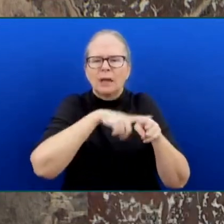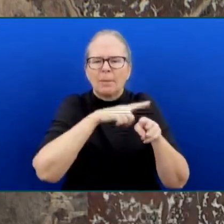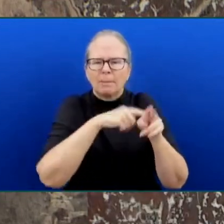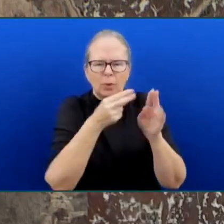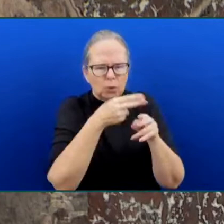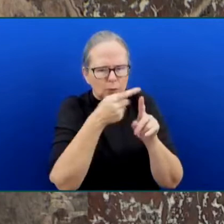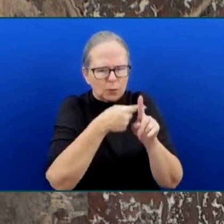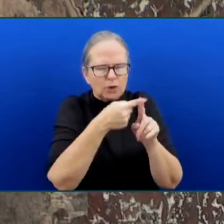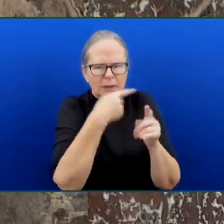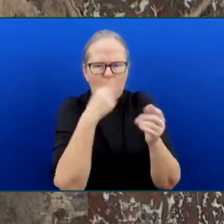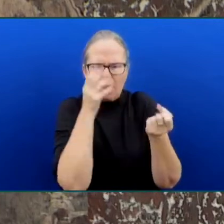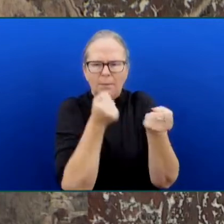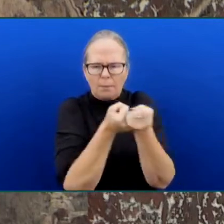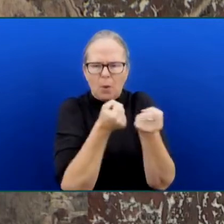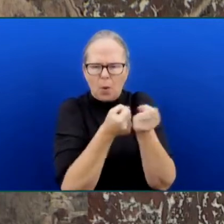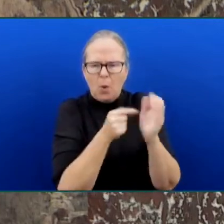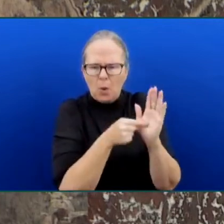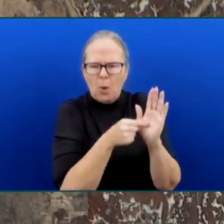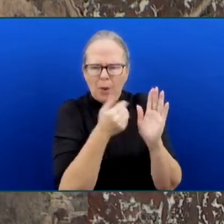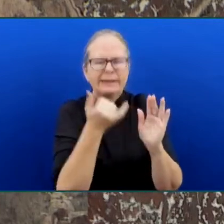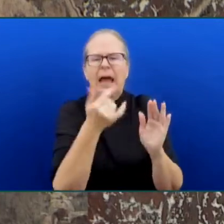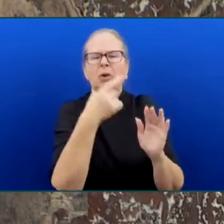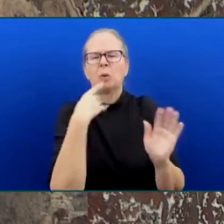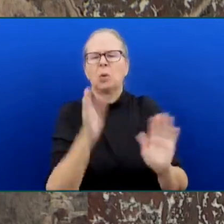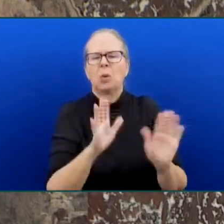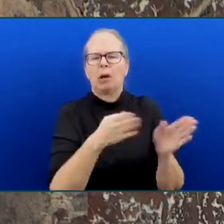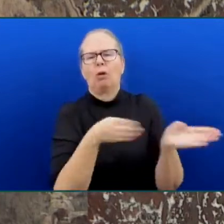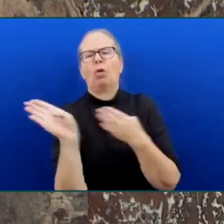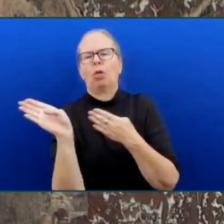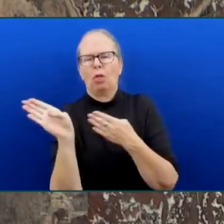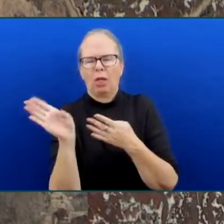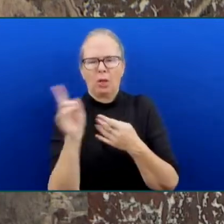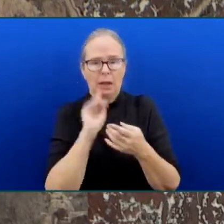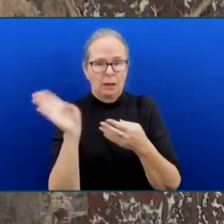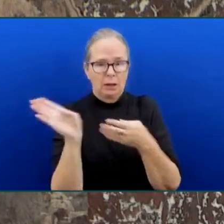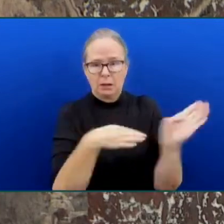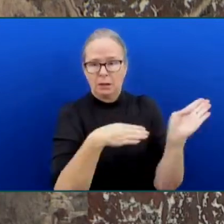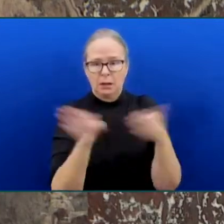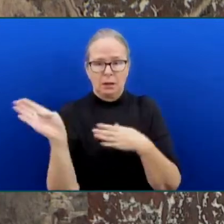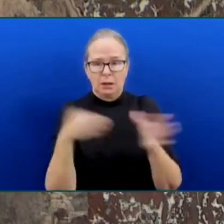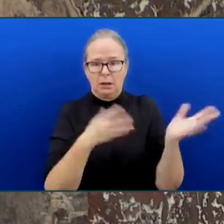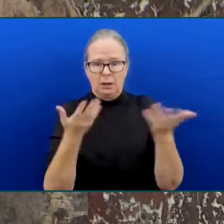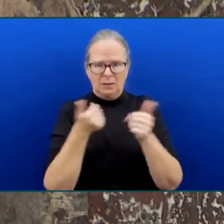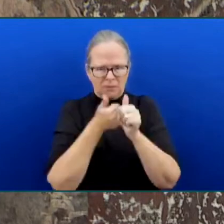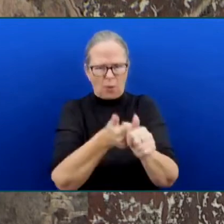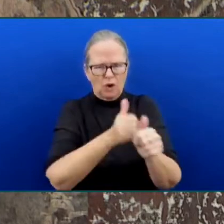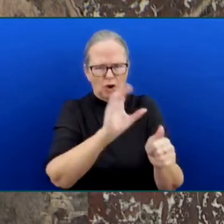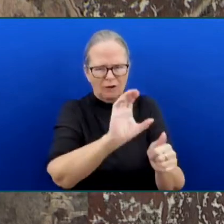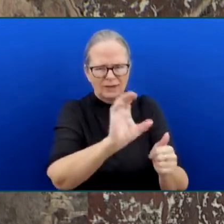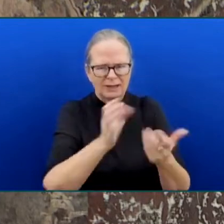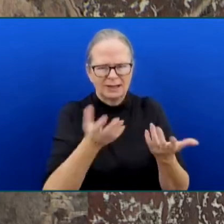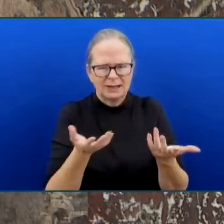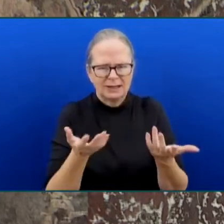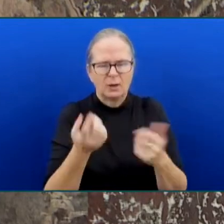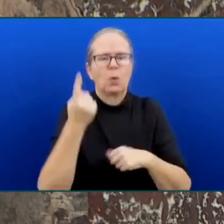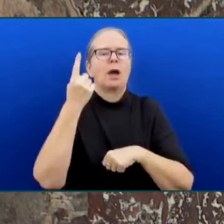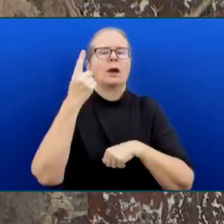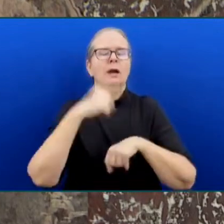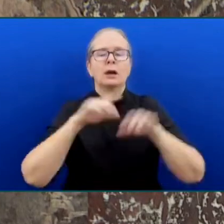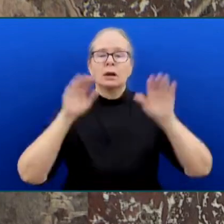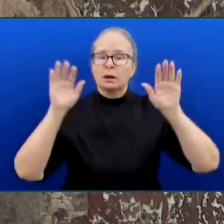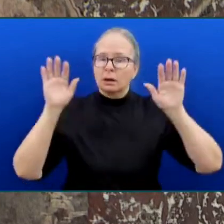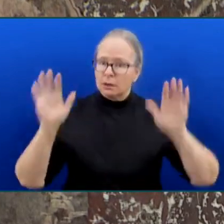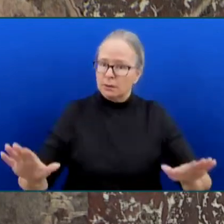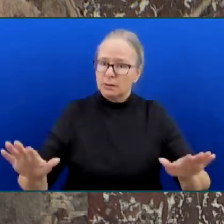Conservatives said they were against it. He reversed himself again. One day his caucus says... Members, please. One day his caucus says